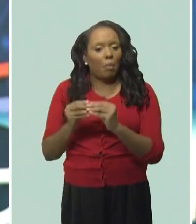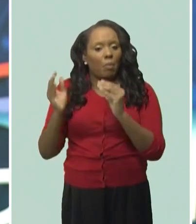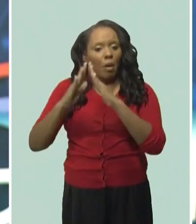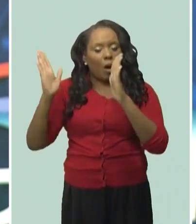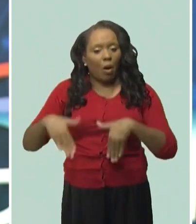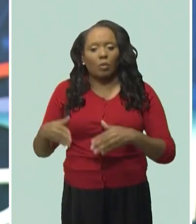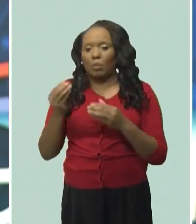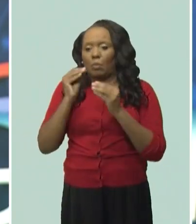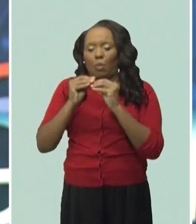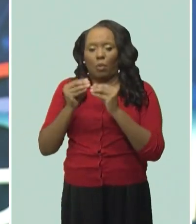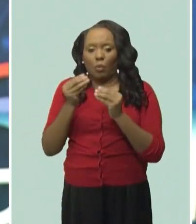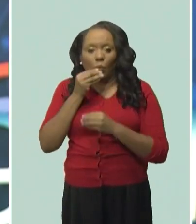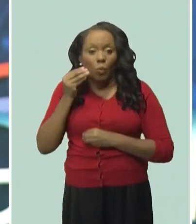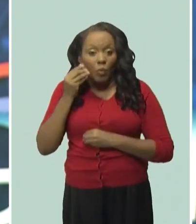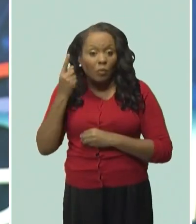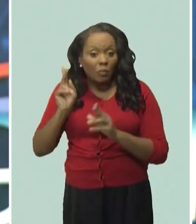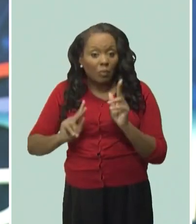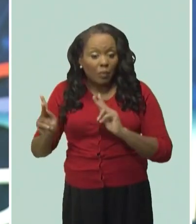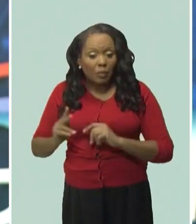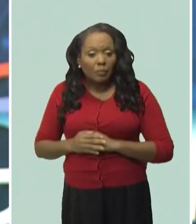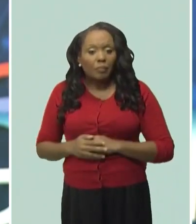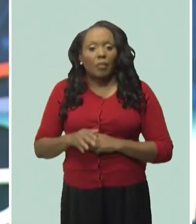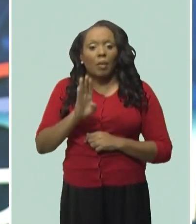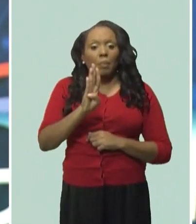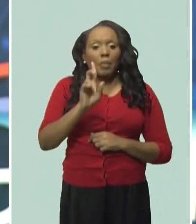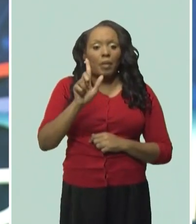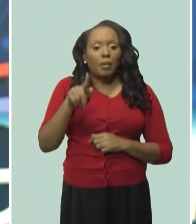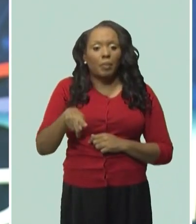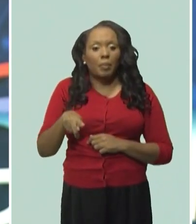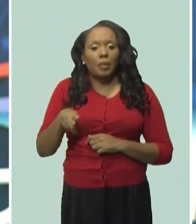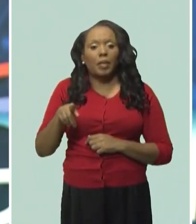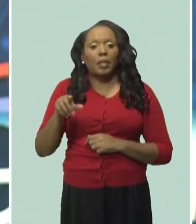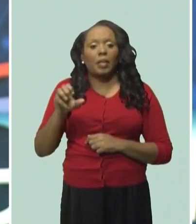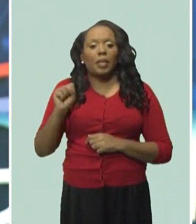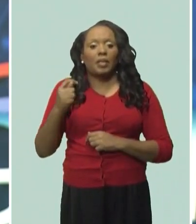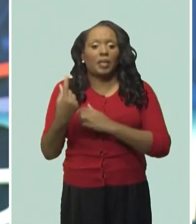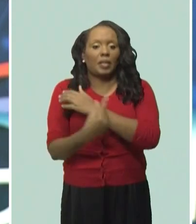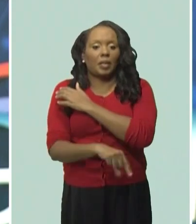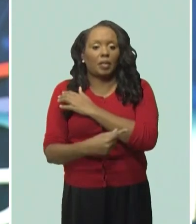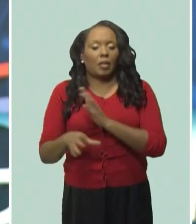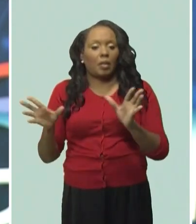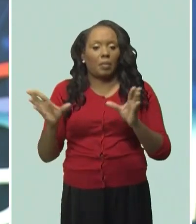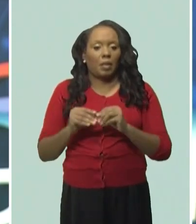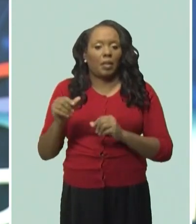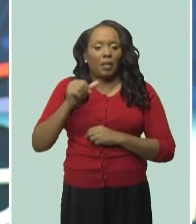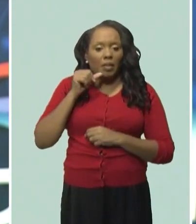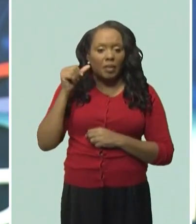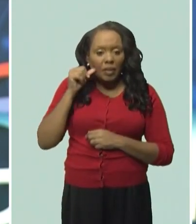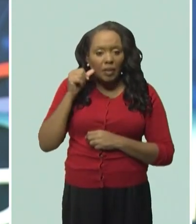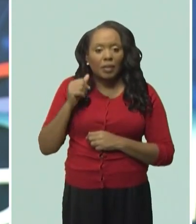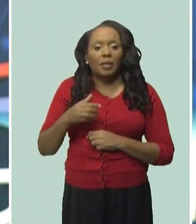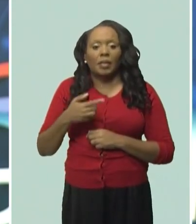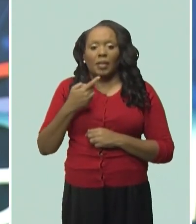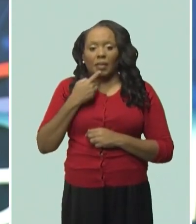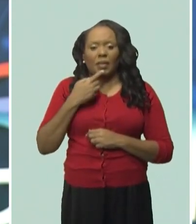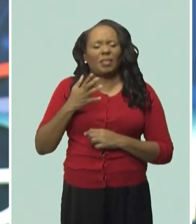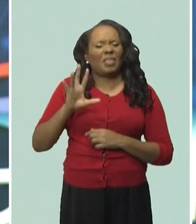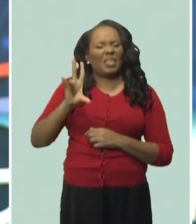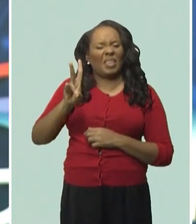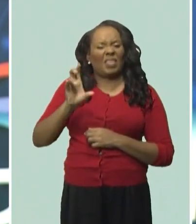for citizens. Speaking at the Barbados Labour Party's St. George South branch meeting last evening, Mr. Sutherland